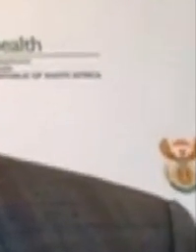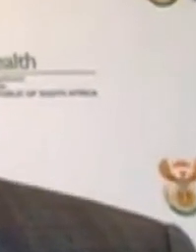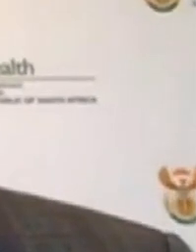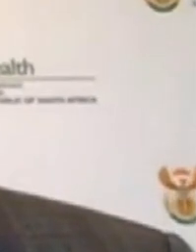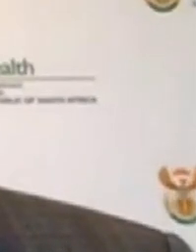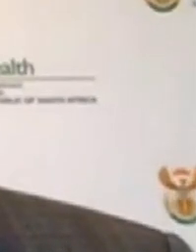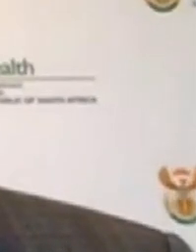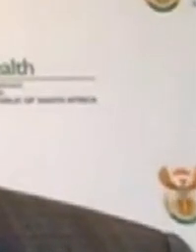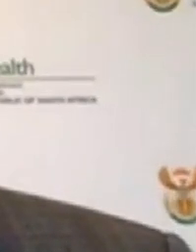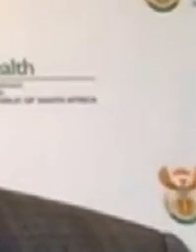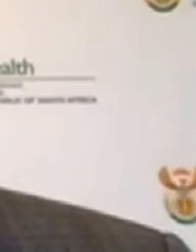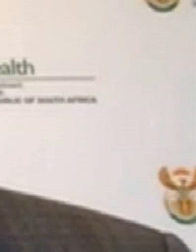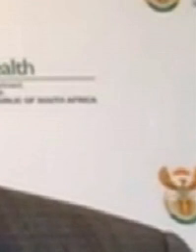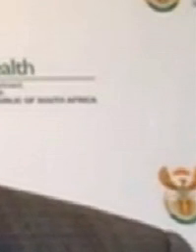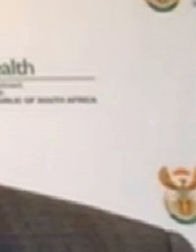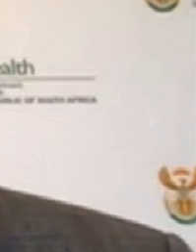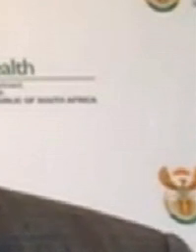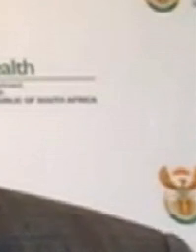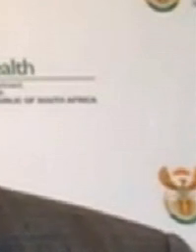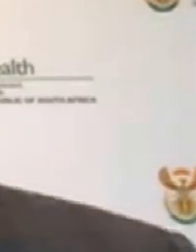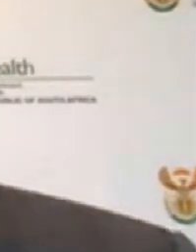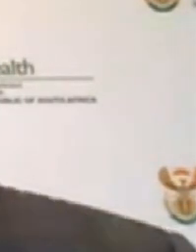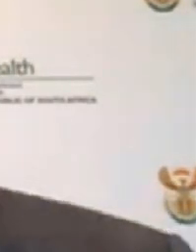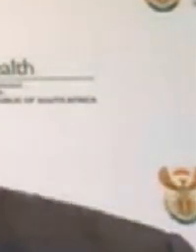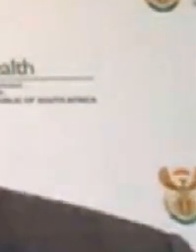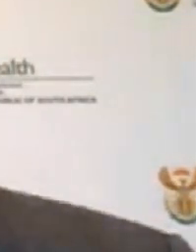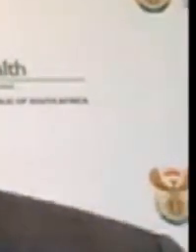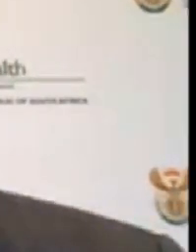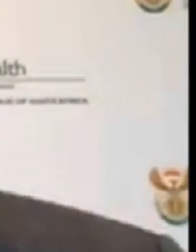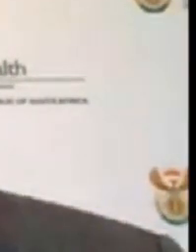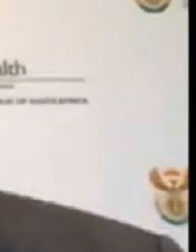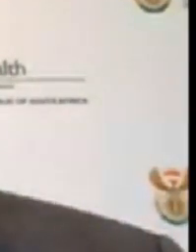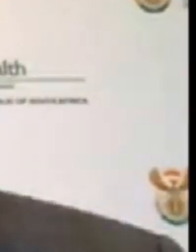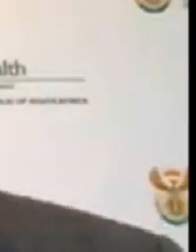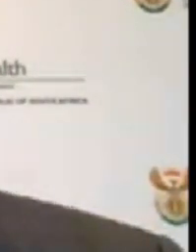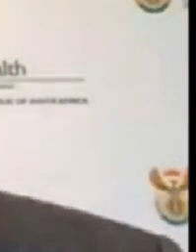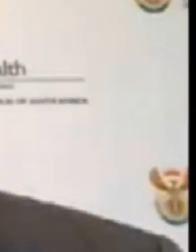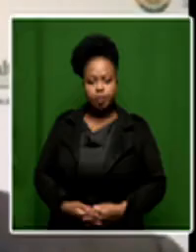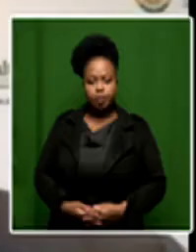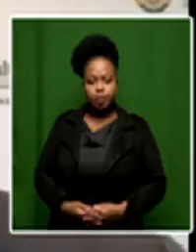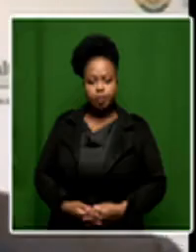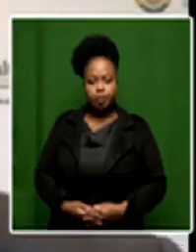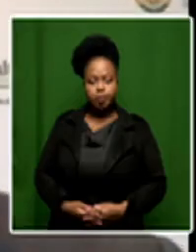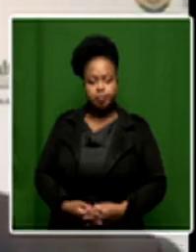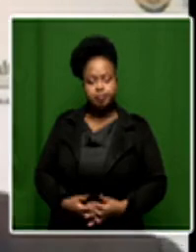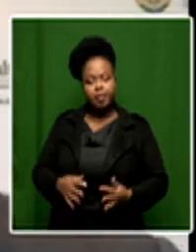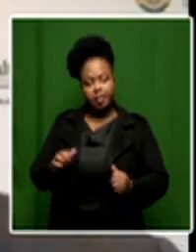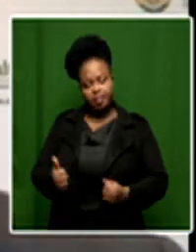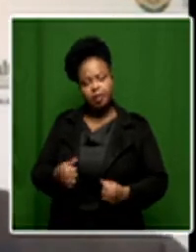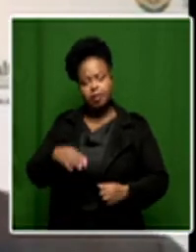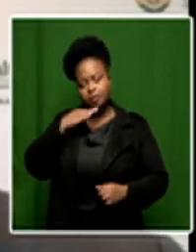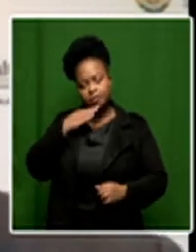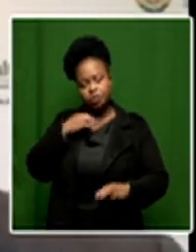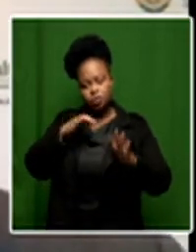and therefore we will be administering them as first doses, and then we'll have enough time, about 6 weeks, within which we must actually